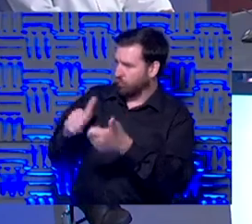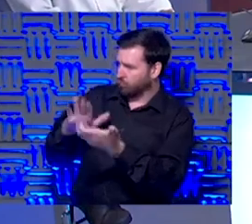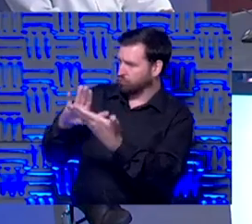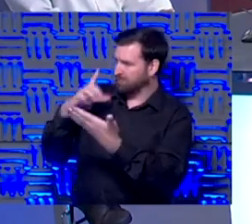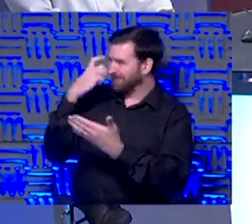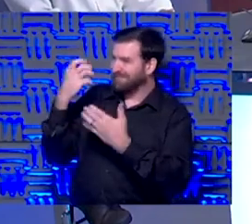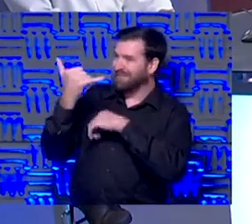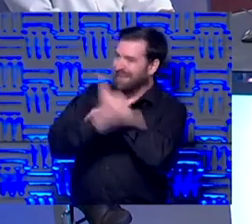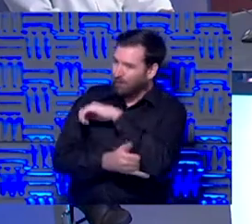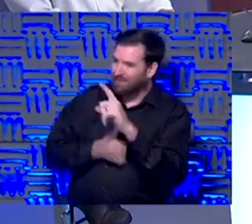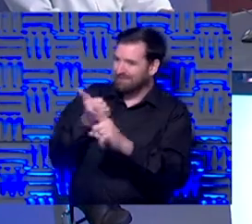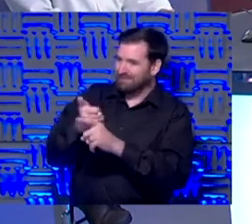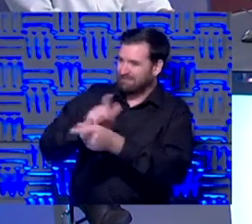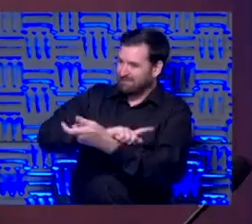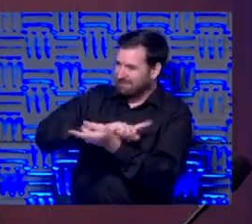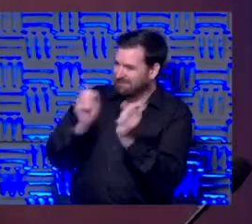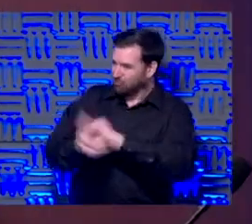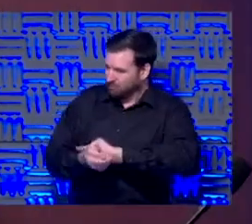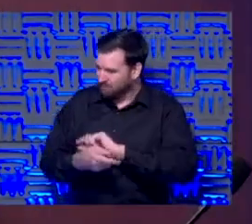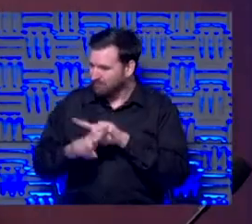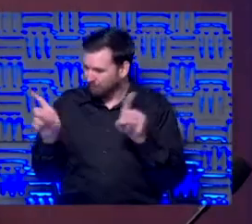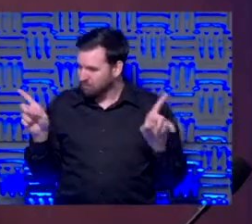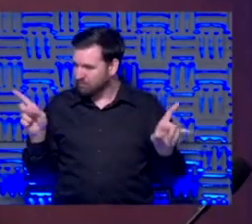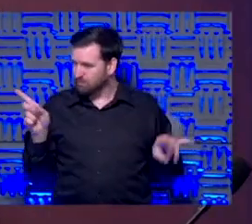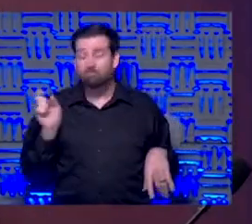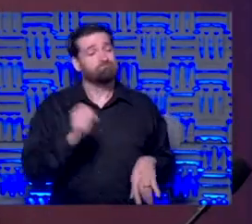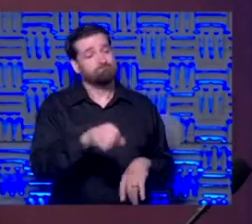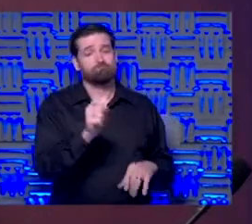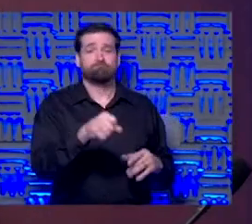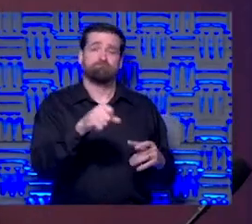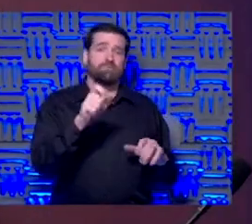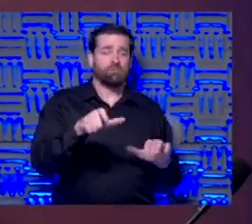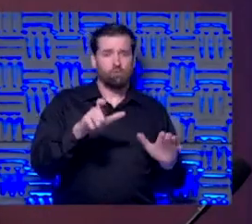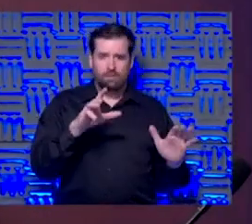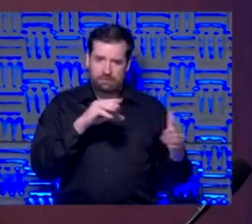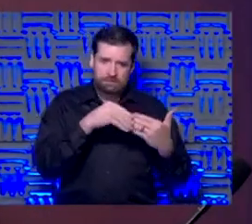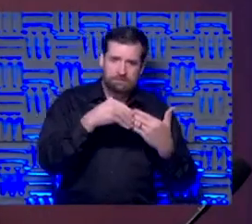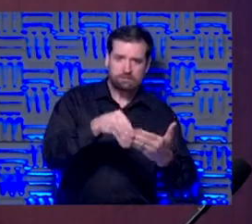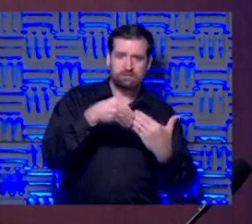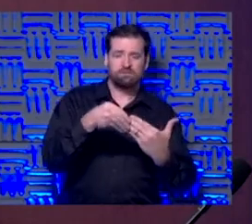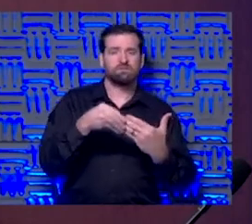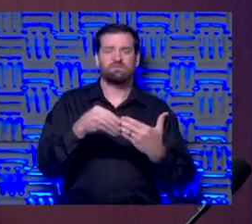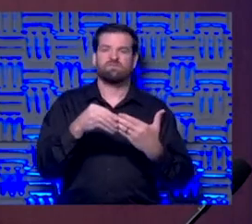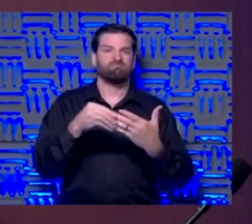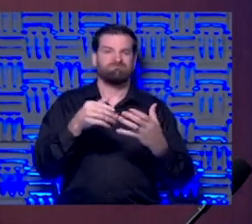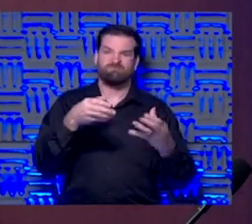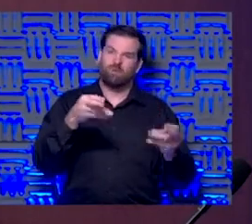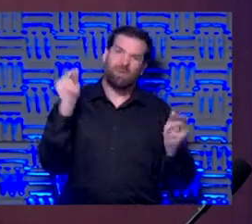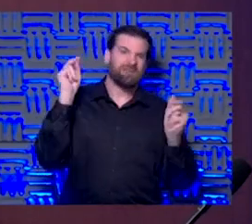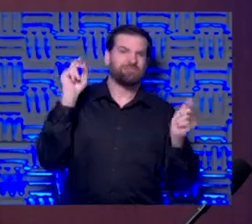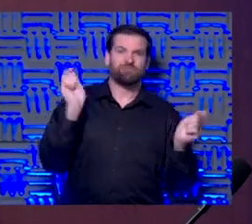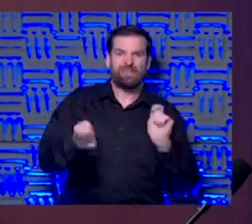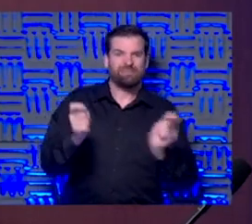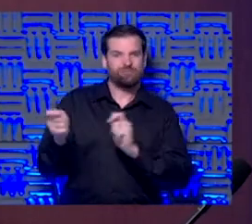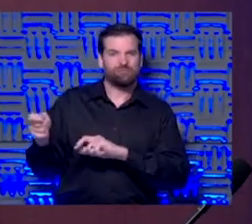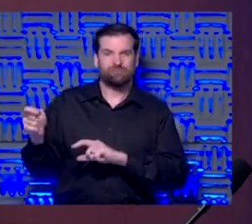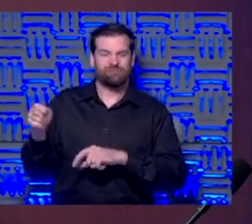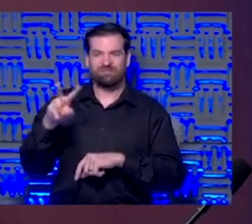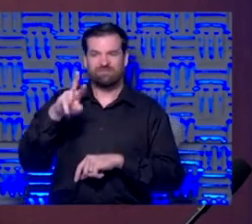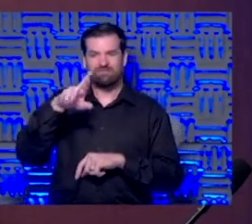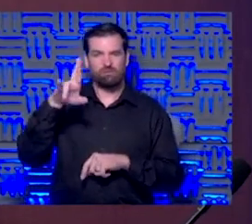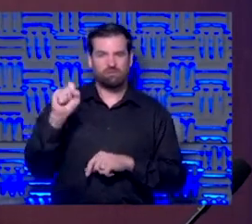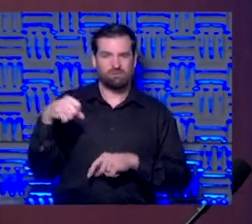the county's different. Yeah, that's right. I mean, we've got to be pretty agile, and things are changing quickly with this virus, as we've seen over the